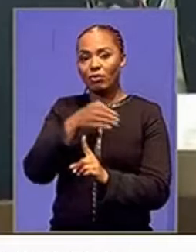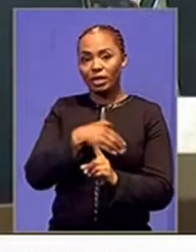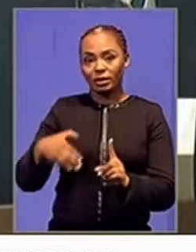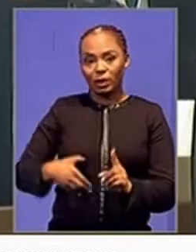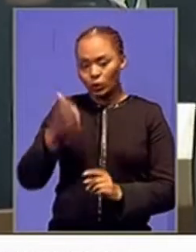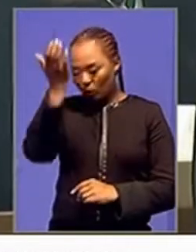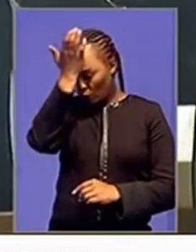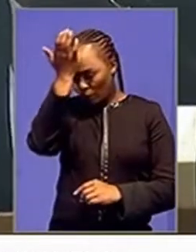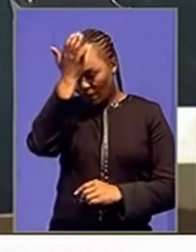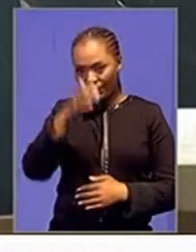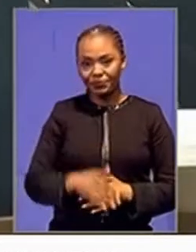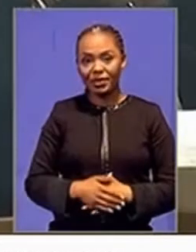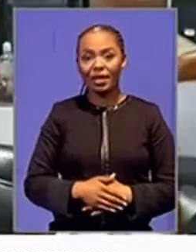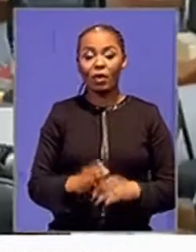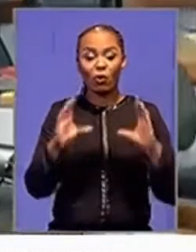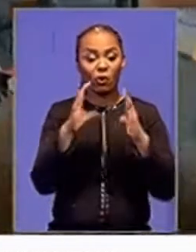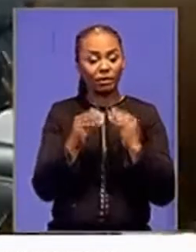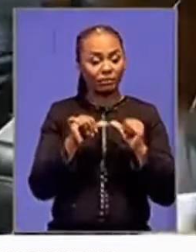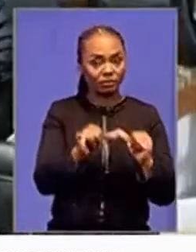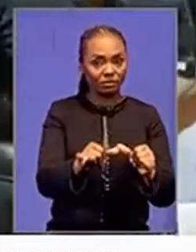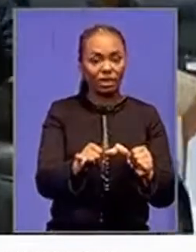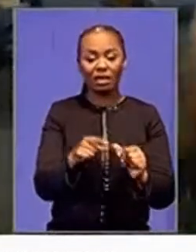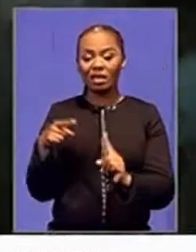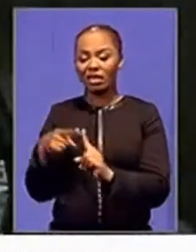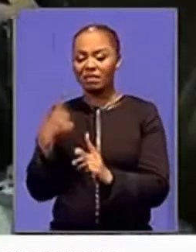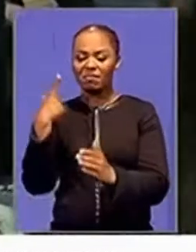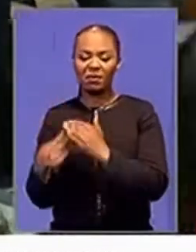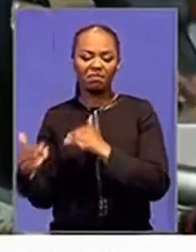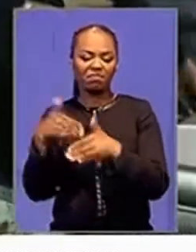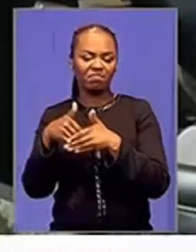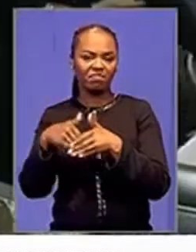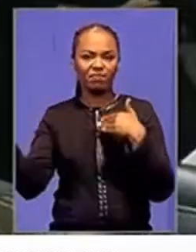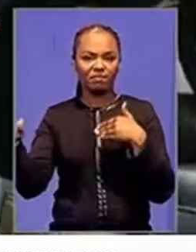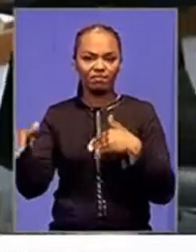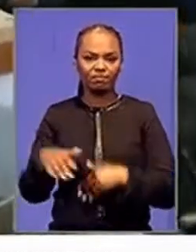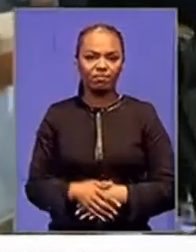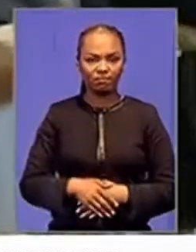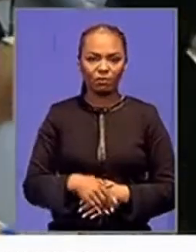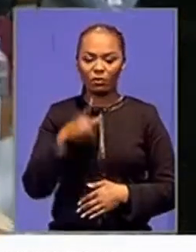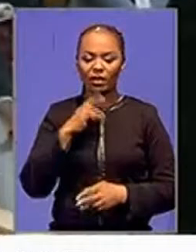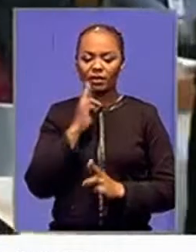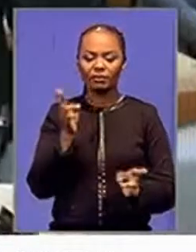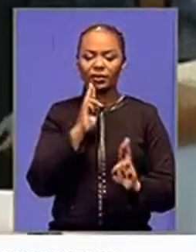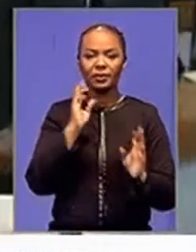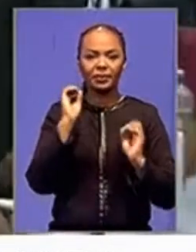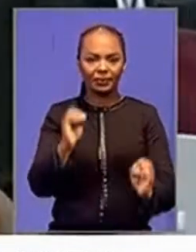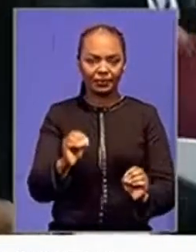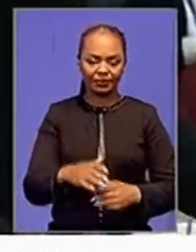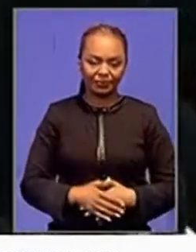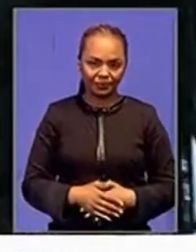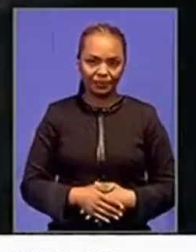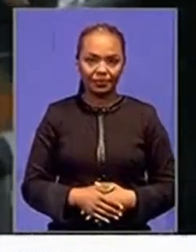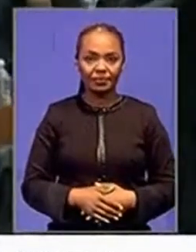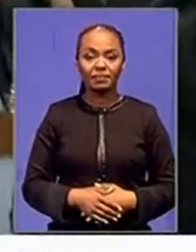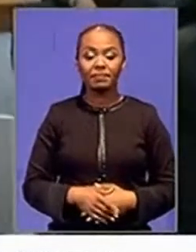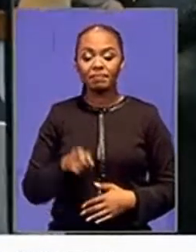ileng a tswa komisheneng ho latela ho hana ho ikgula ho mamele bopaki ba hae ha Raymond Zondo. Zuma o ile a